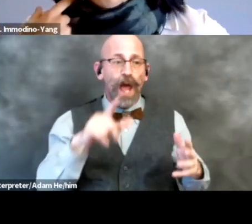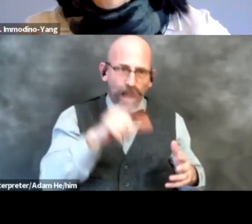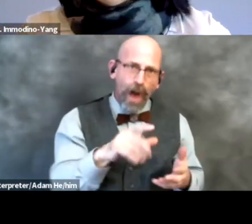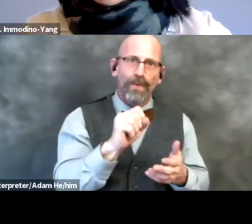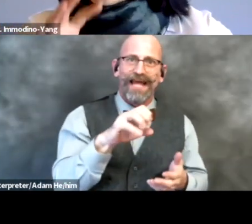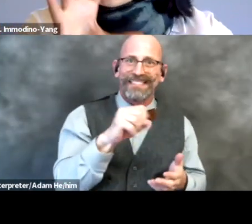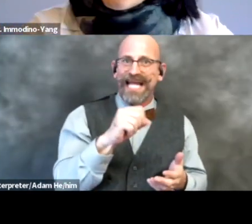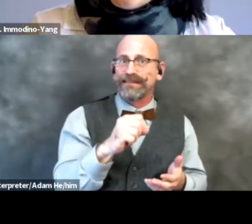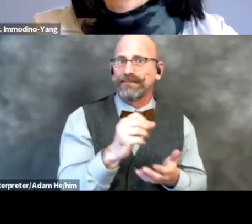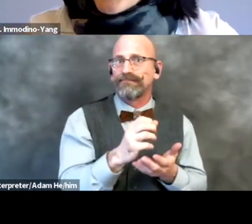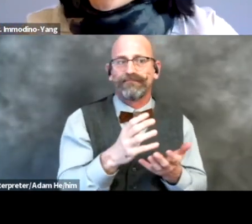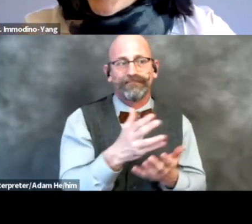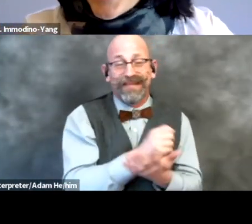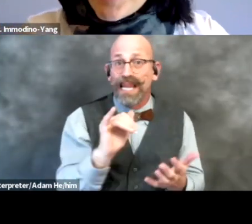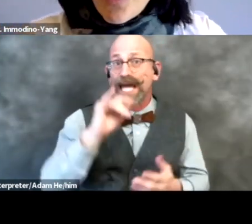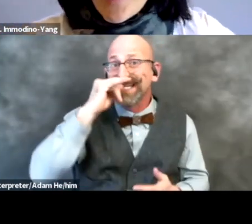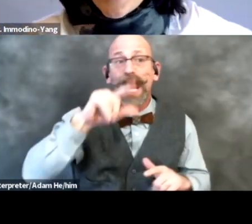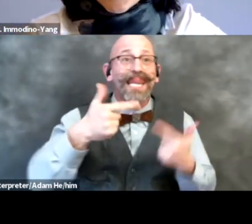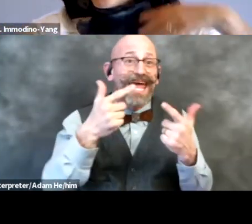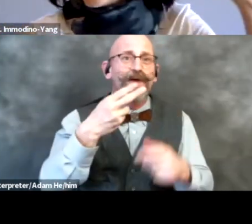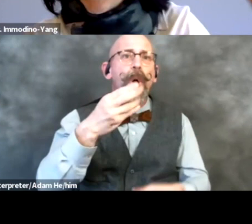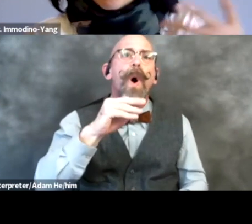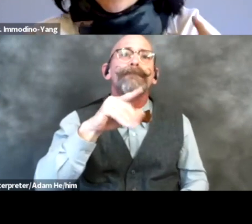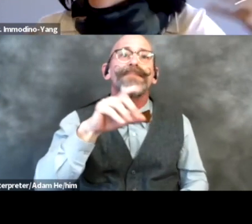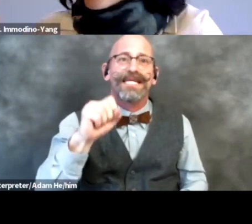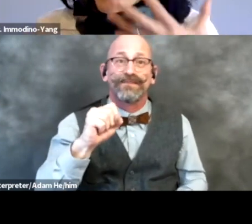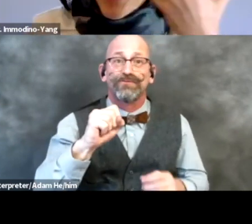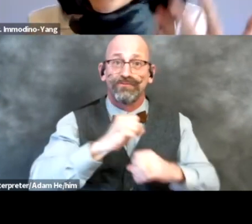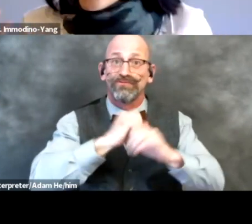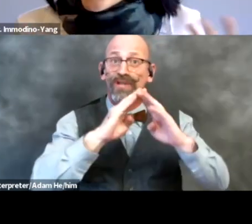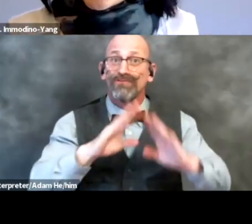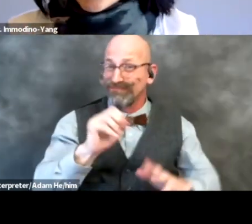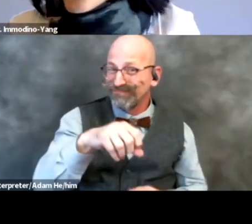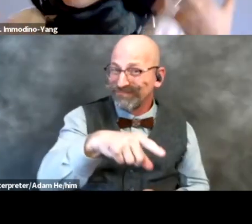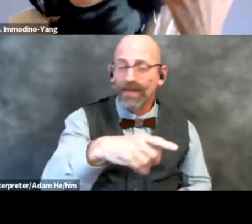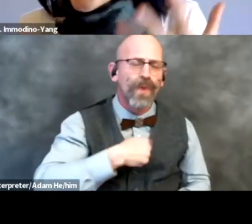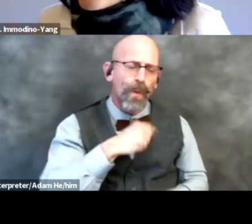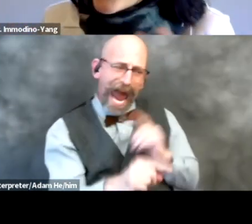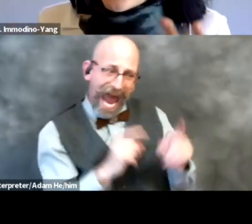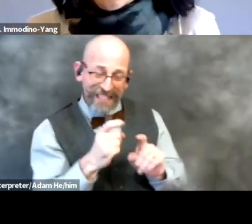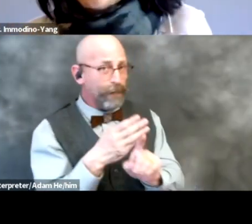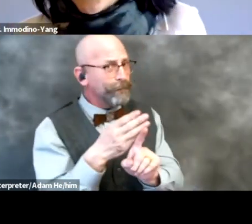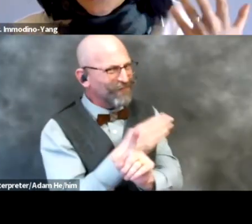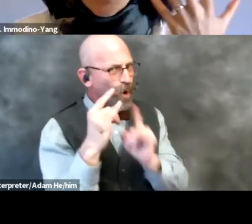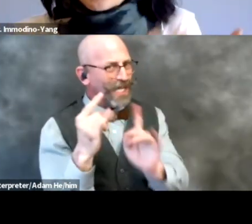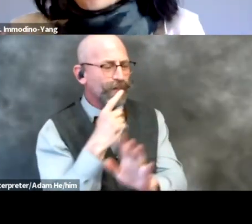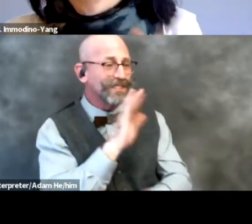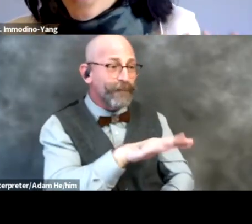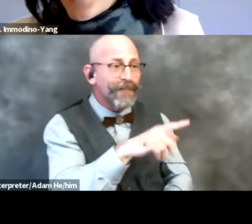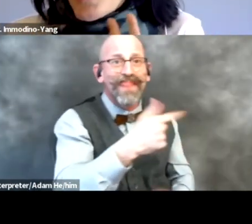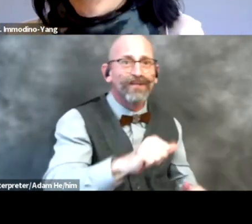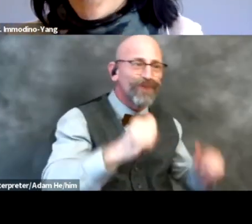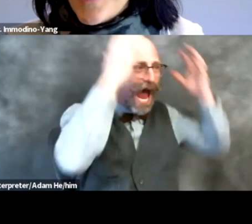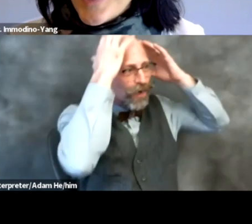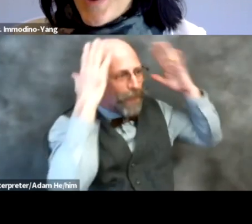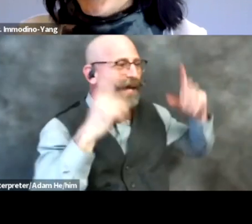that. And so at the beginning, we asked the kids before they did our whole camp, where they were trying on all the equipment and figuring out, telling each other stories,